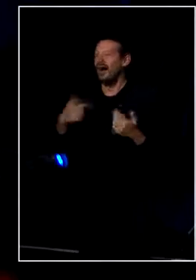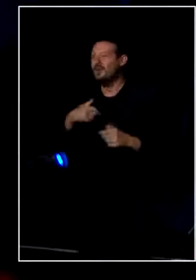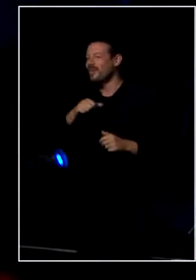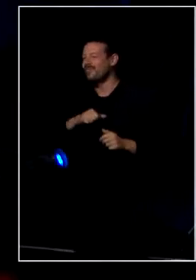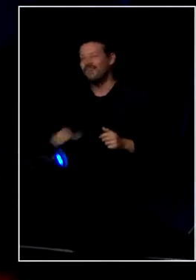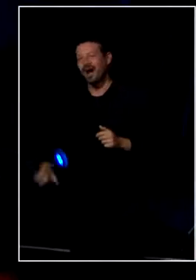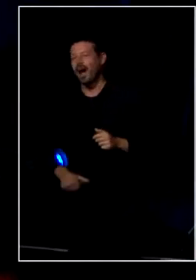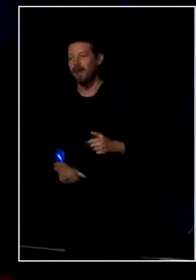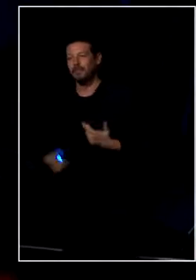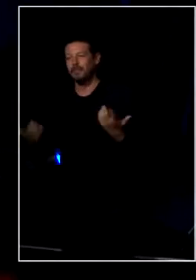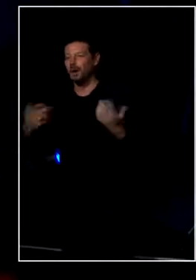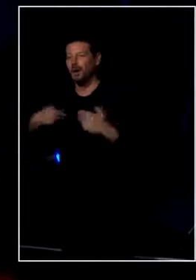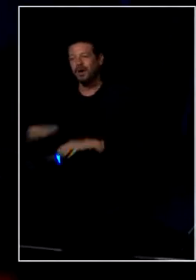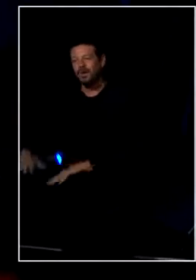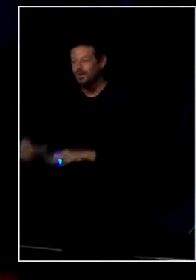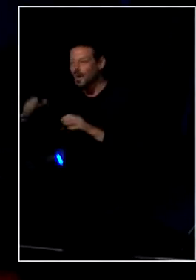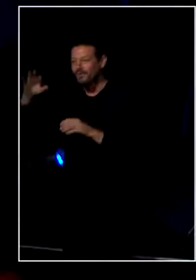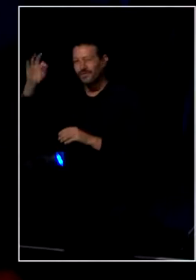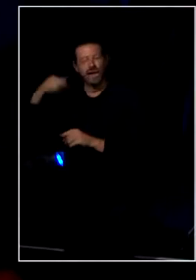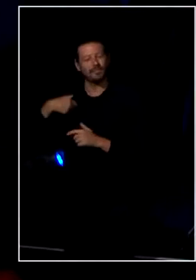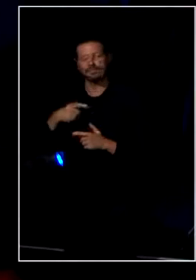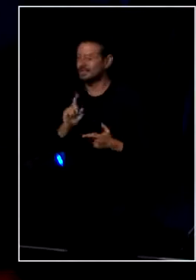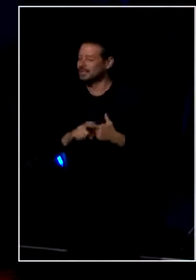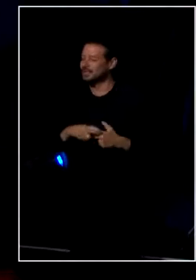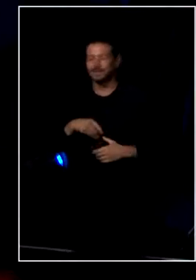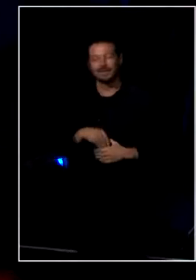can't take the farm out of the girl.